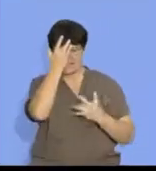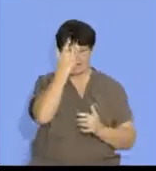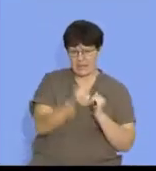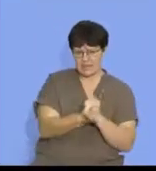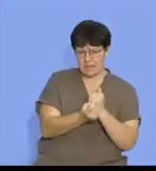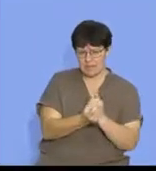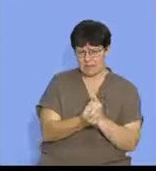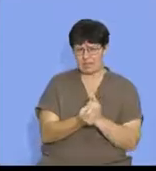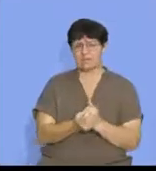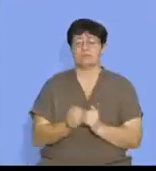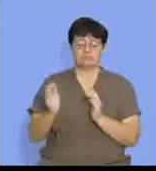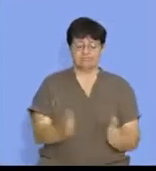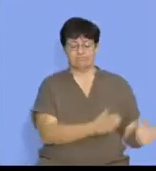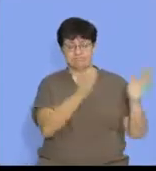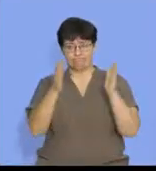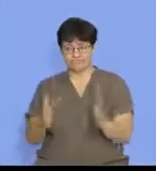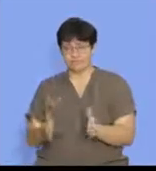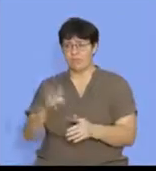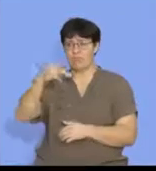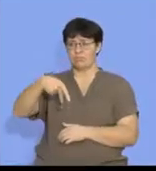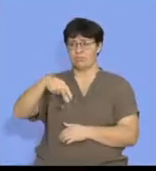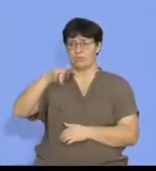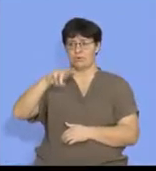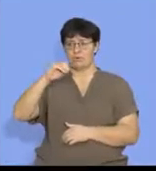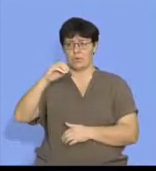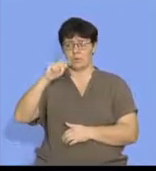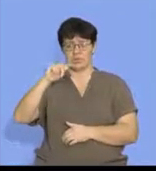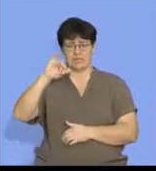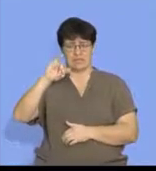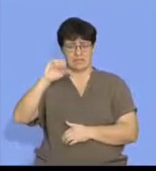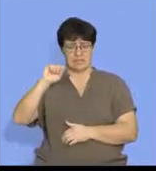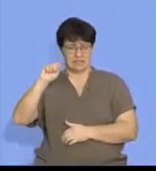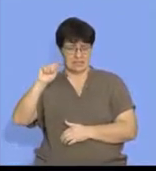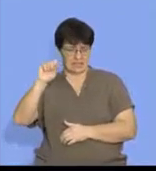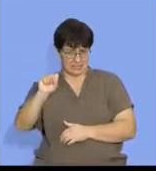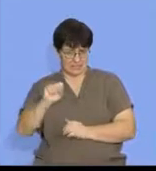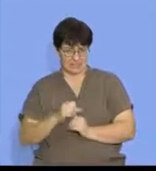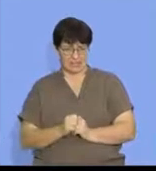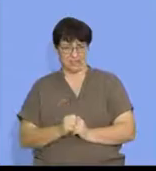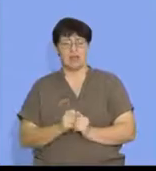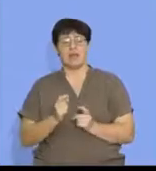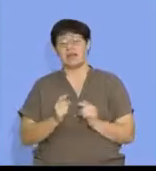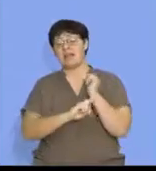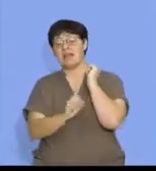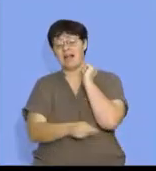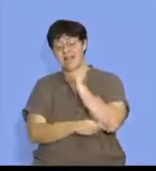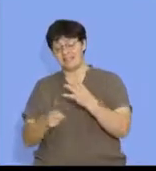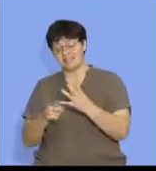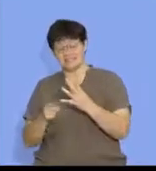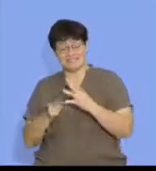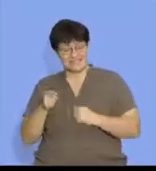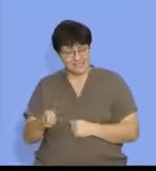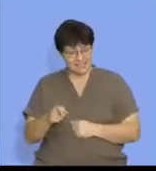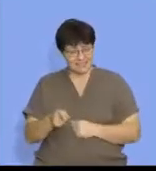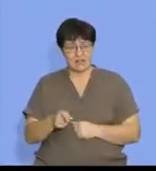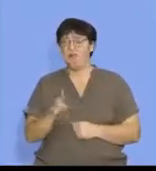Then we looked at the kingdom protist, right, the microorganism protists. Then the last microorganism that